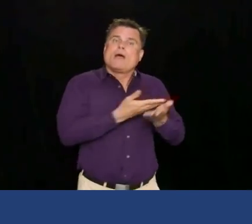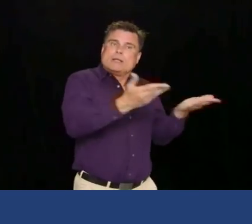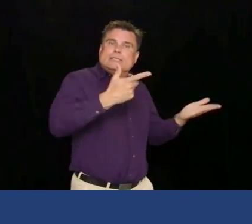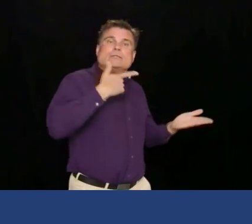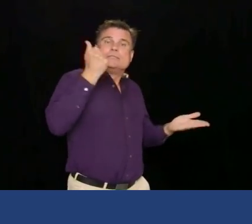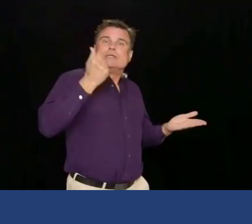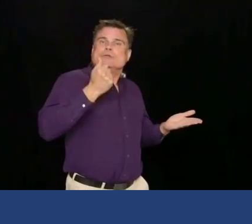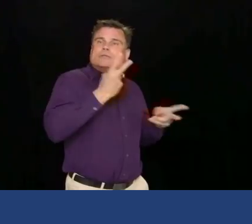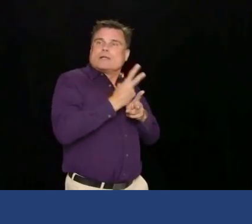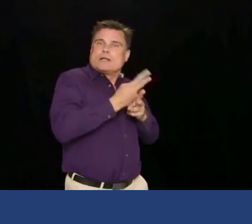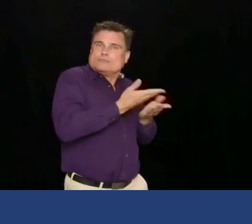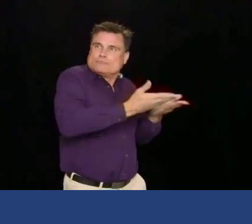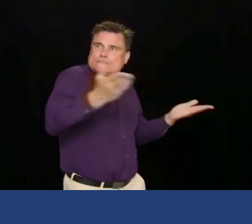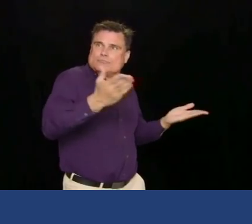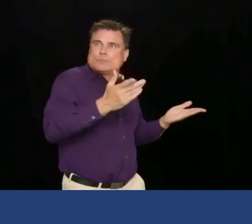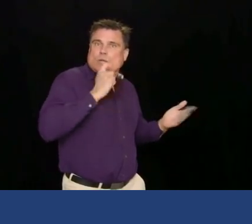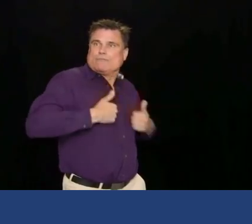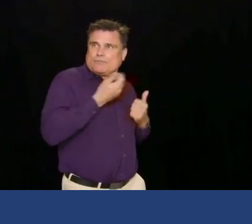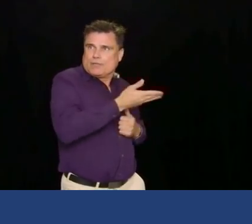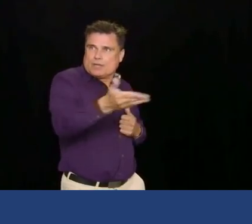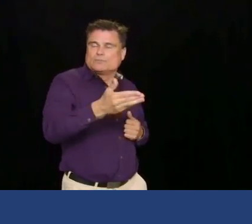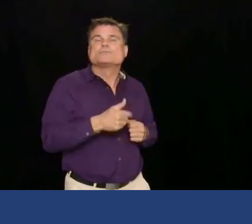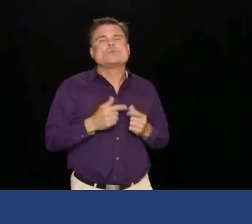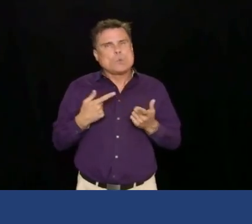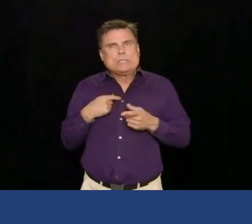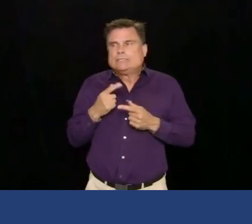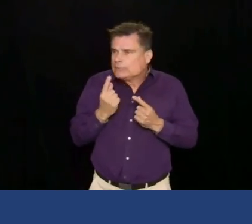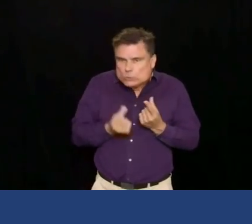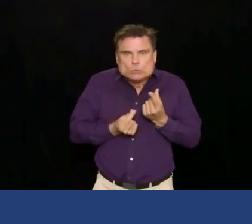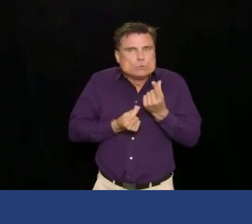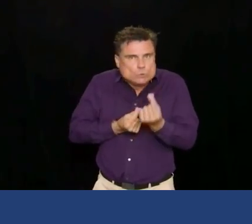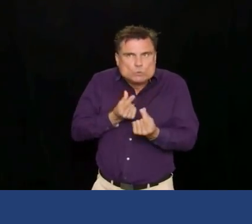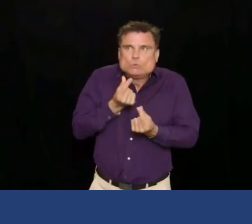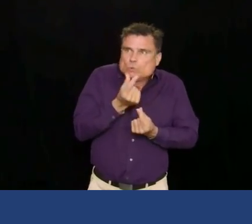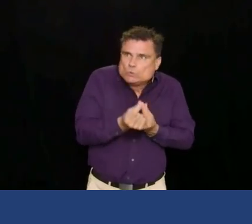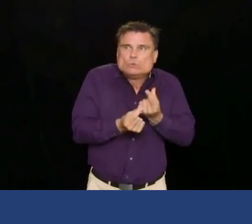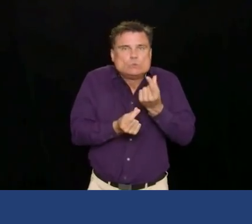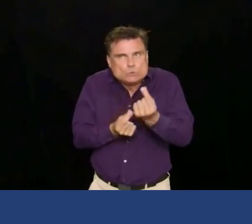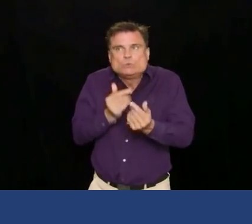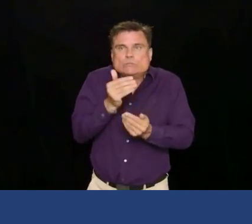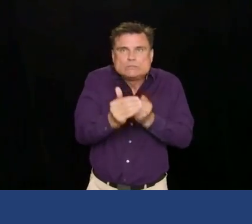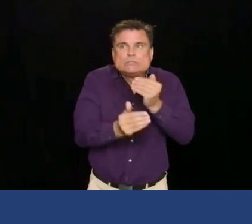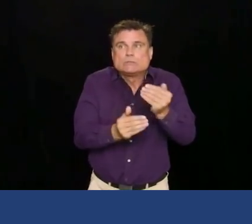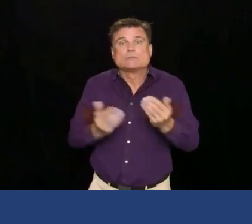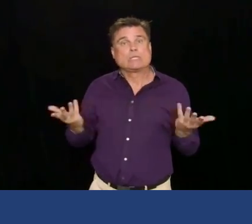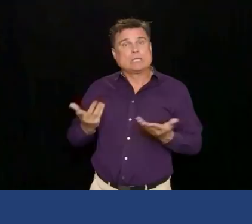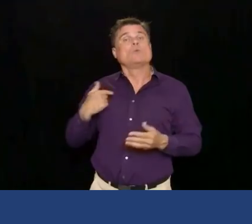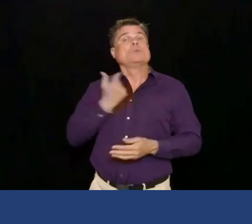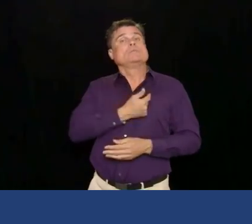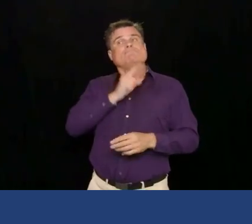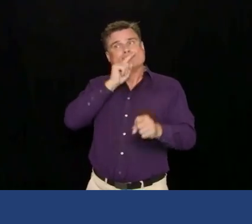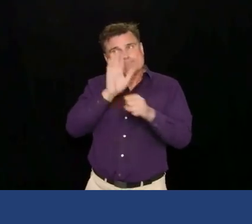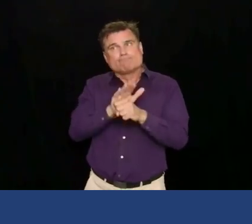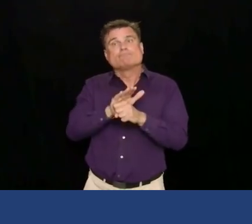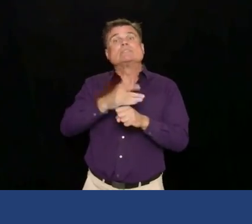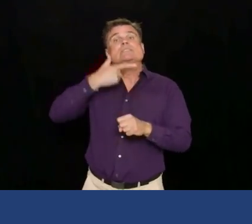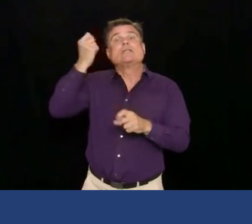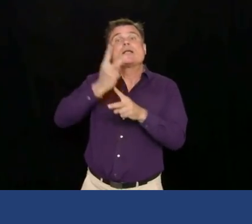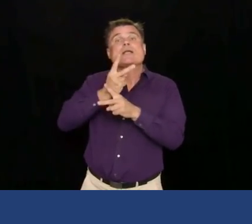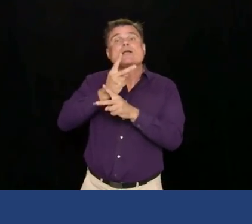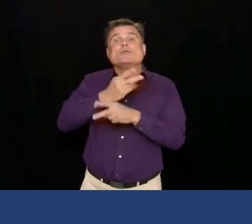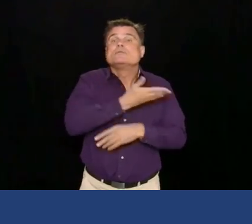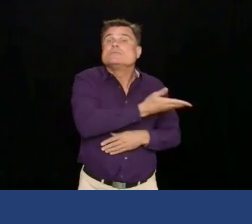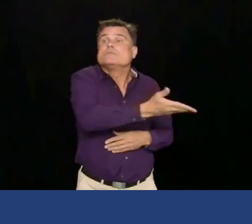in a series of substantive actions that our government has taken to improve and strengthen seniors' care in our province. Investing